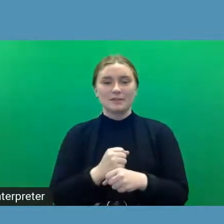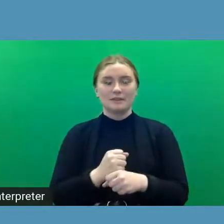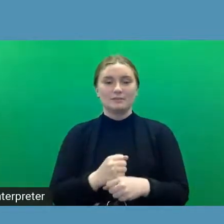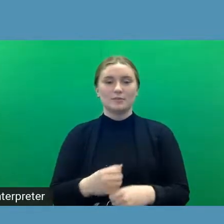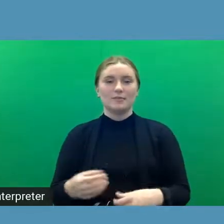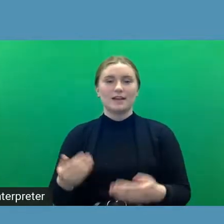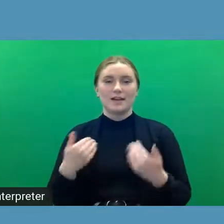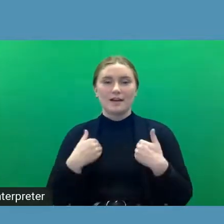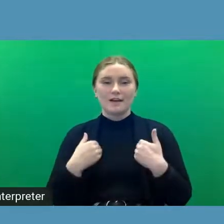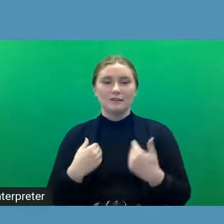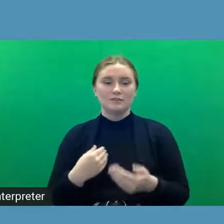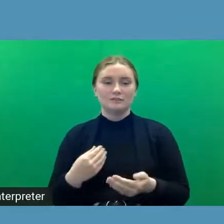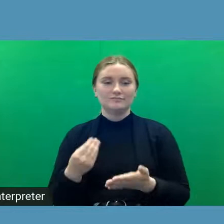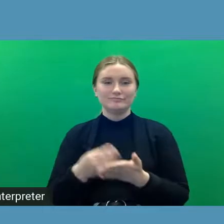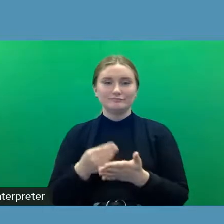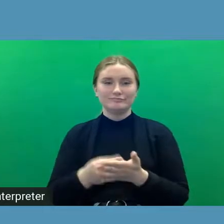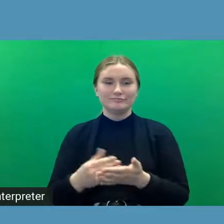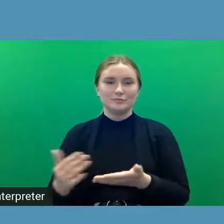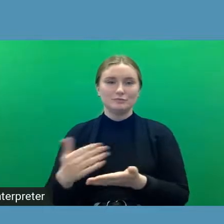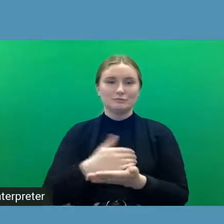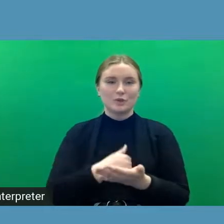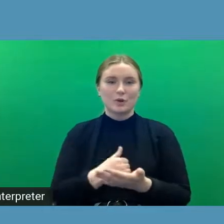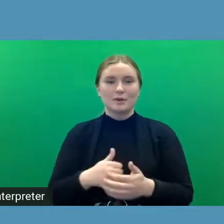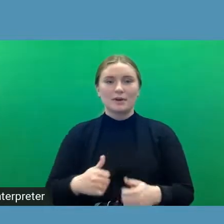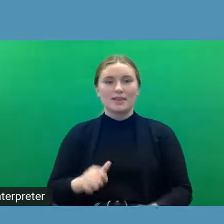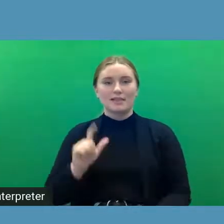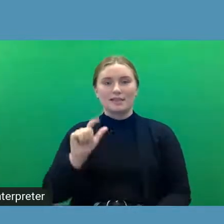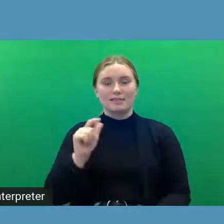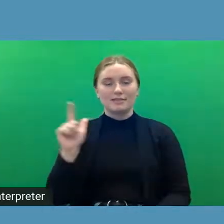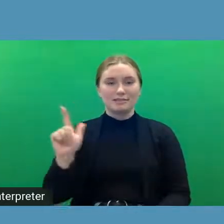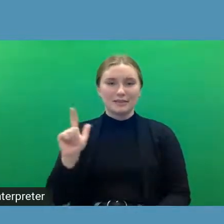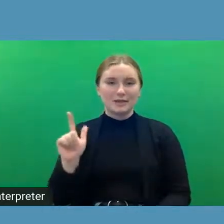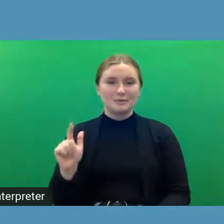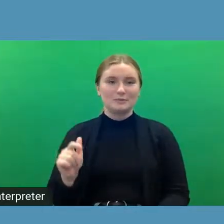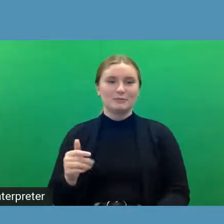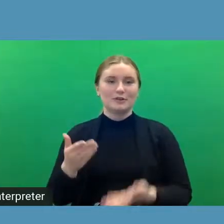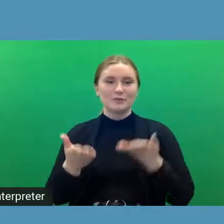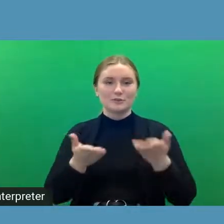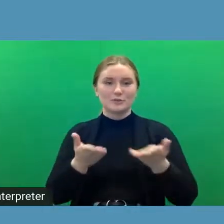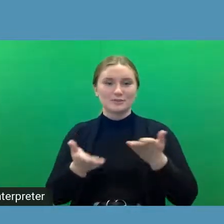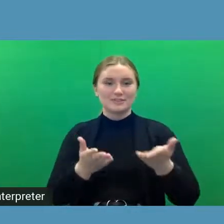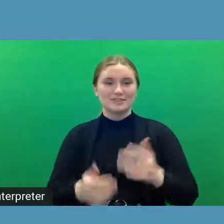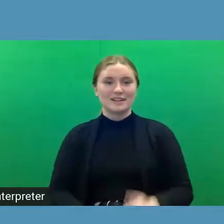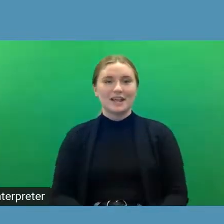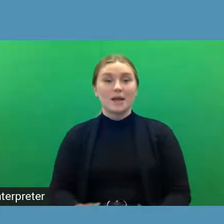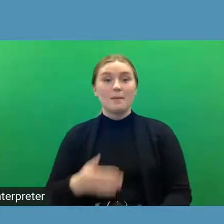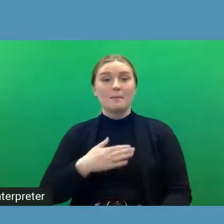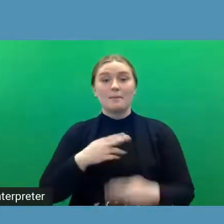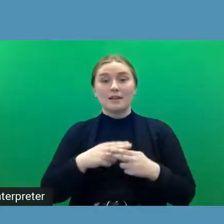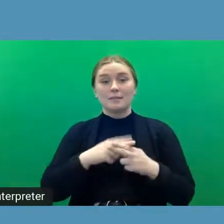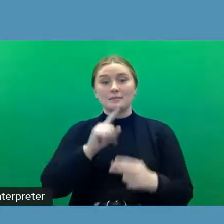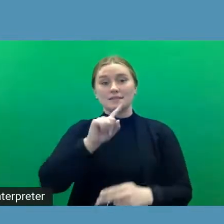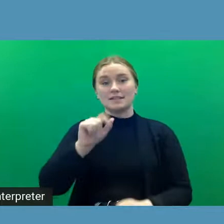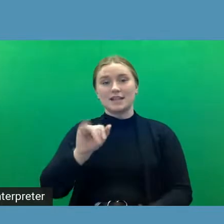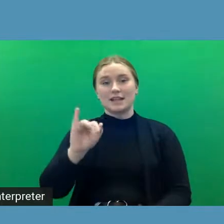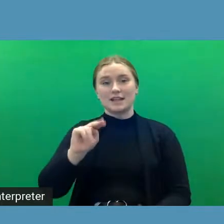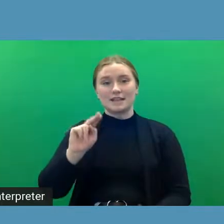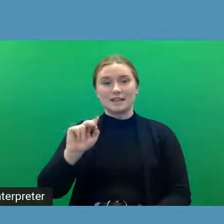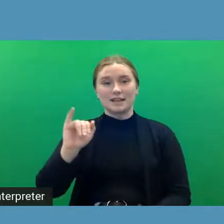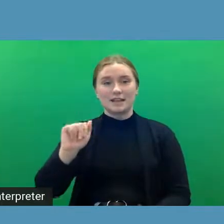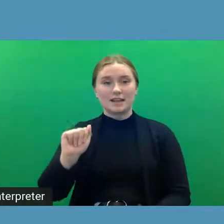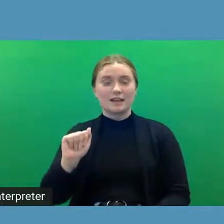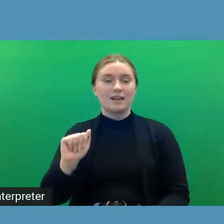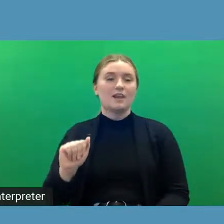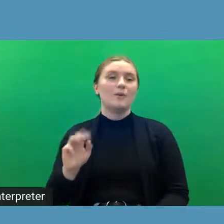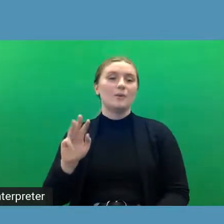Institute of Museum and Library Services. My name is Zinnia Willits, and I am the Executive Director of the Southeastern Museums